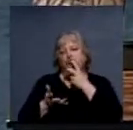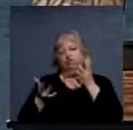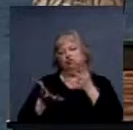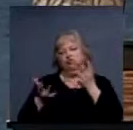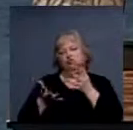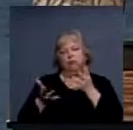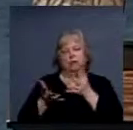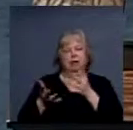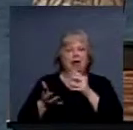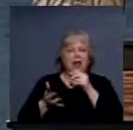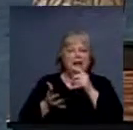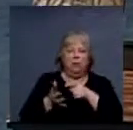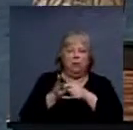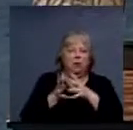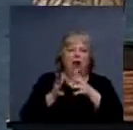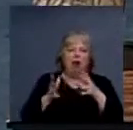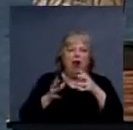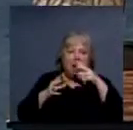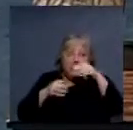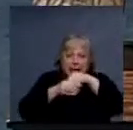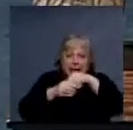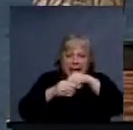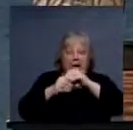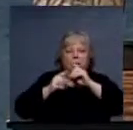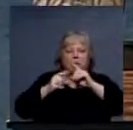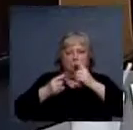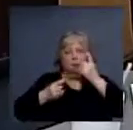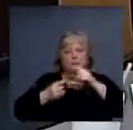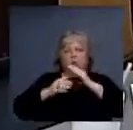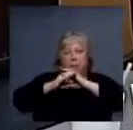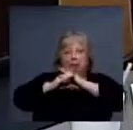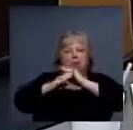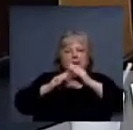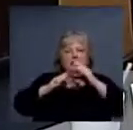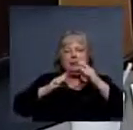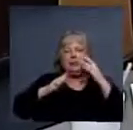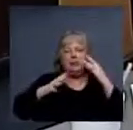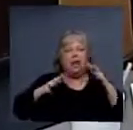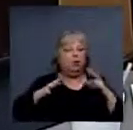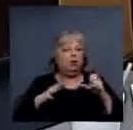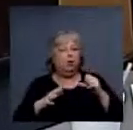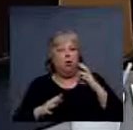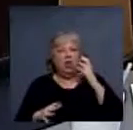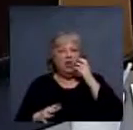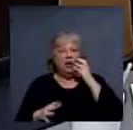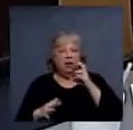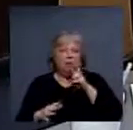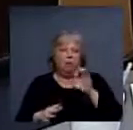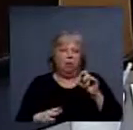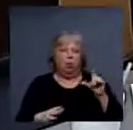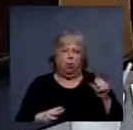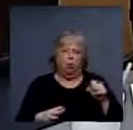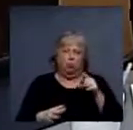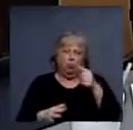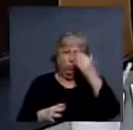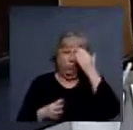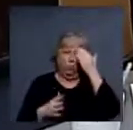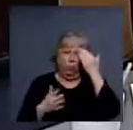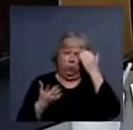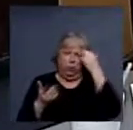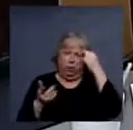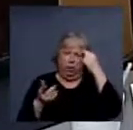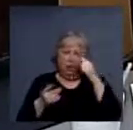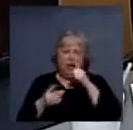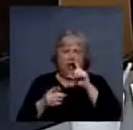lot on the inside to actually block sound. So the thickness of these walls, you would think, are not